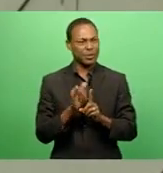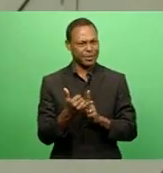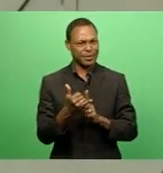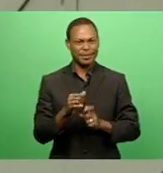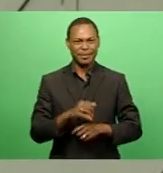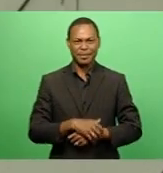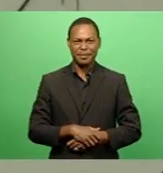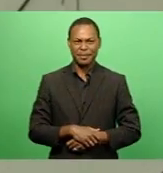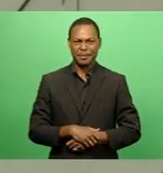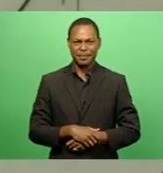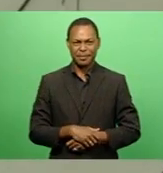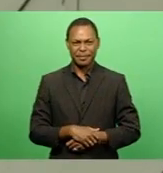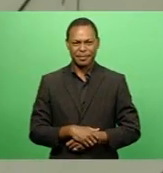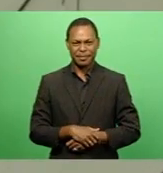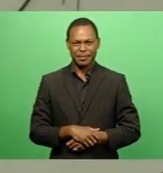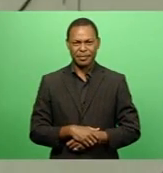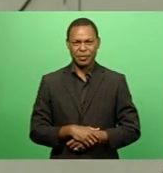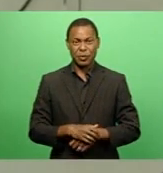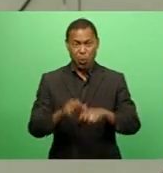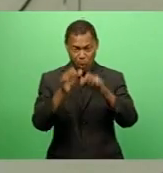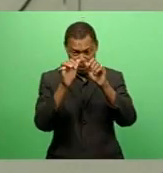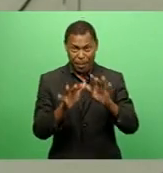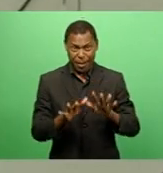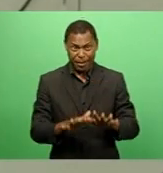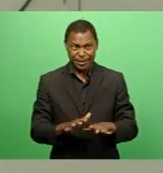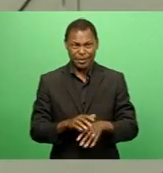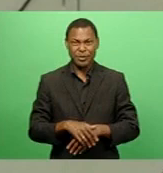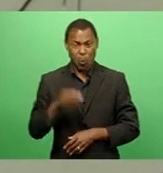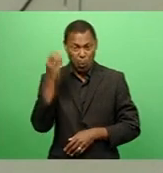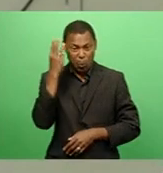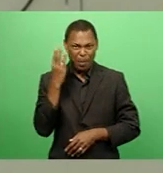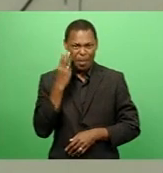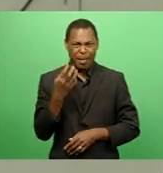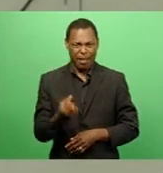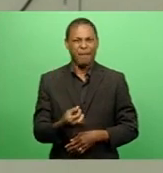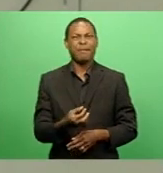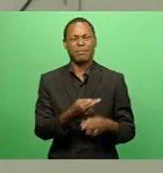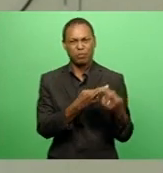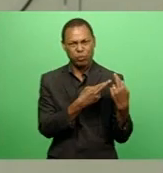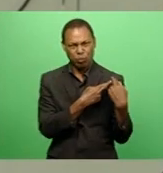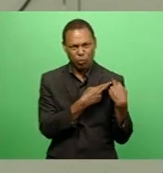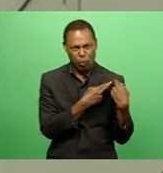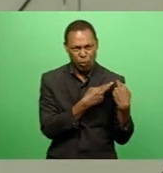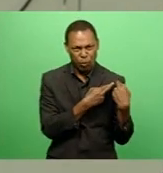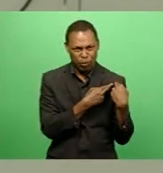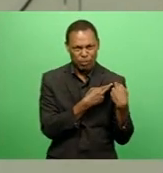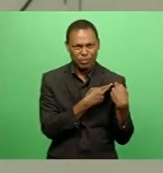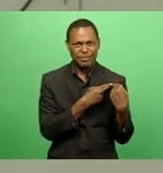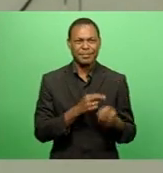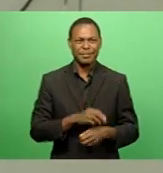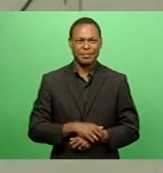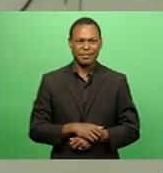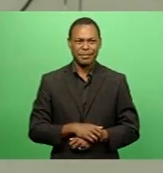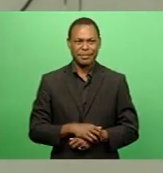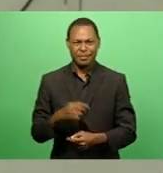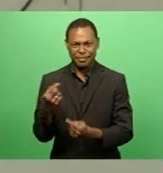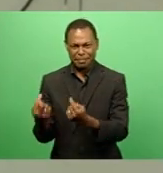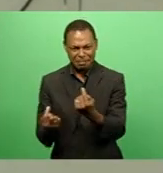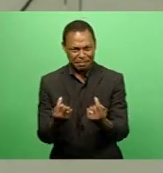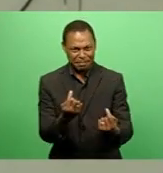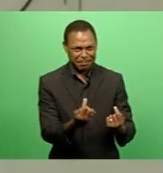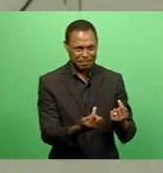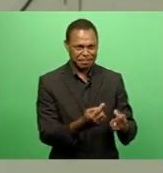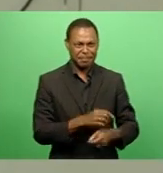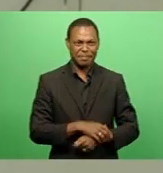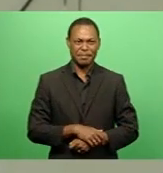fortunate and blessed that today we as women have a voice. Hamari awaaz hai, hamari pehchan hai. We have